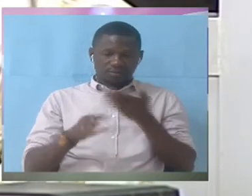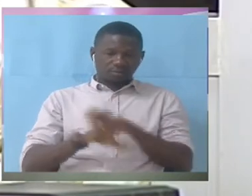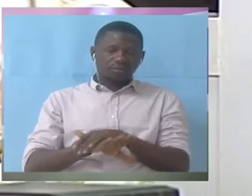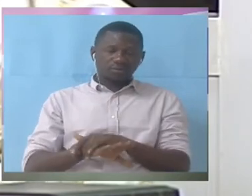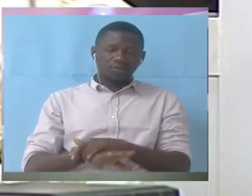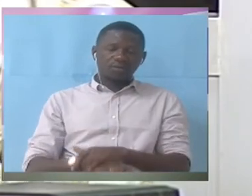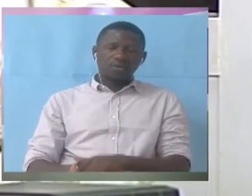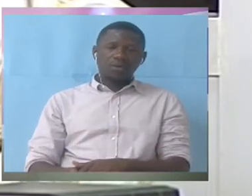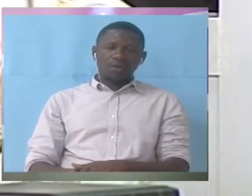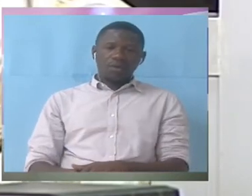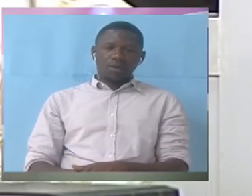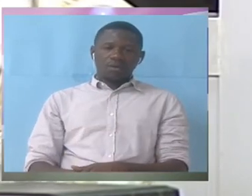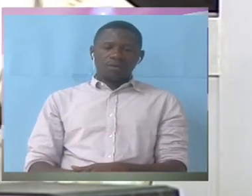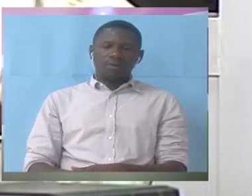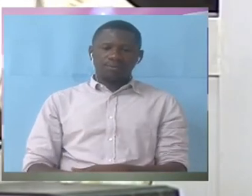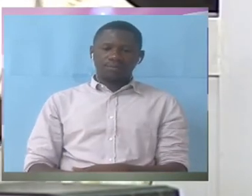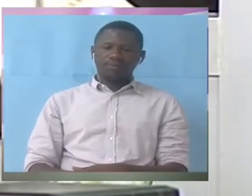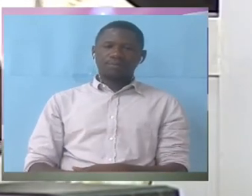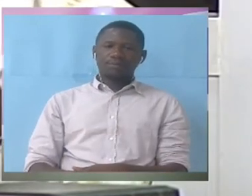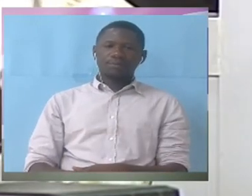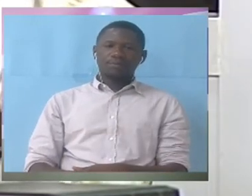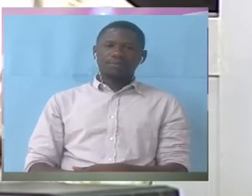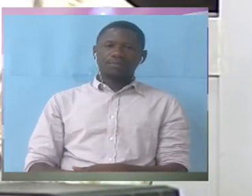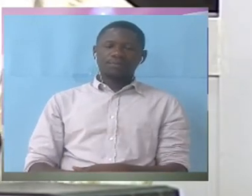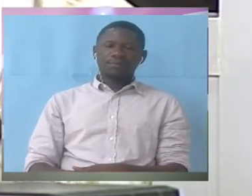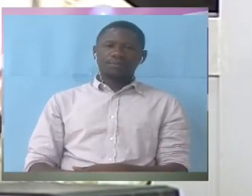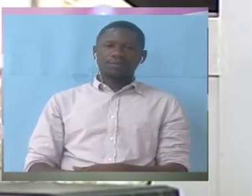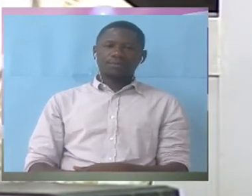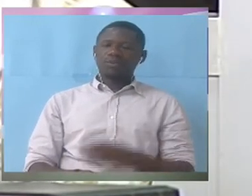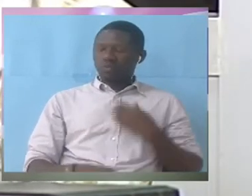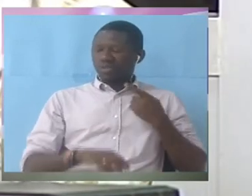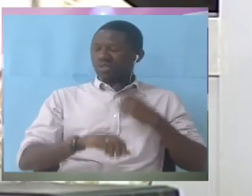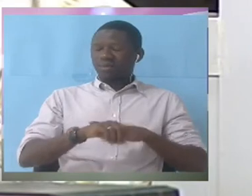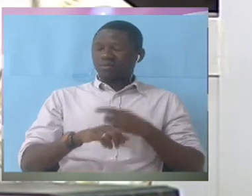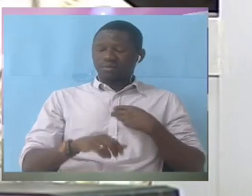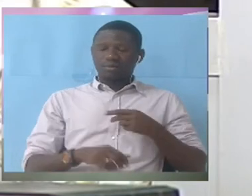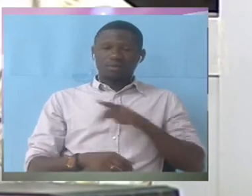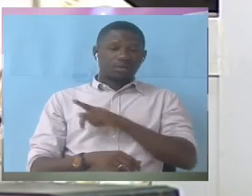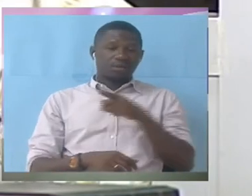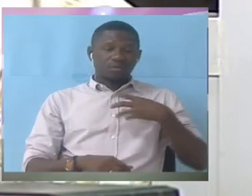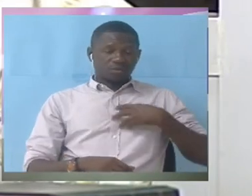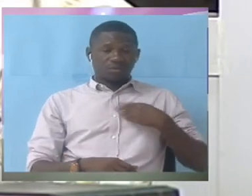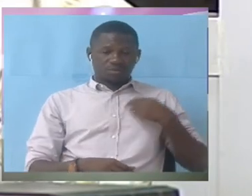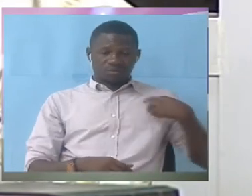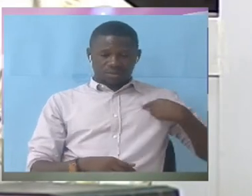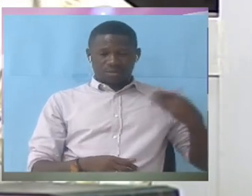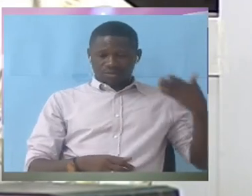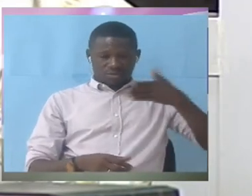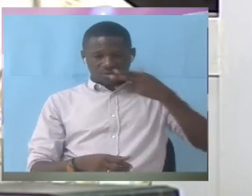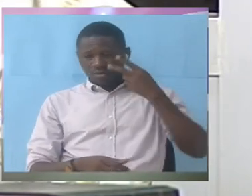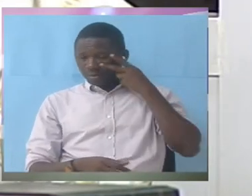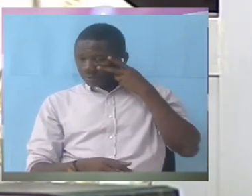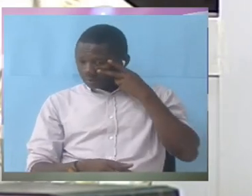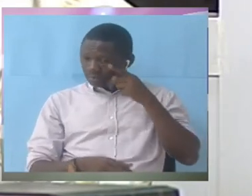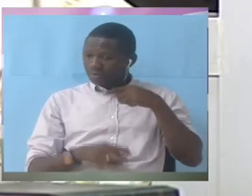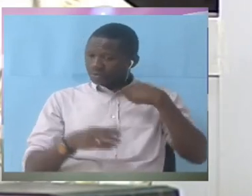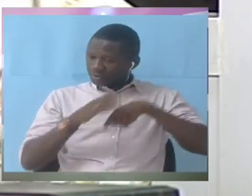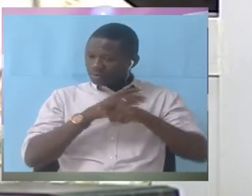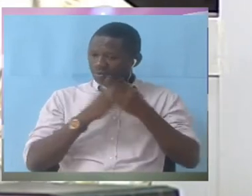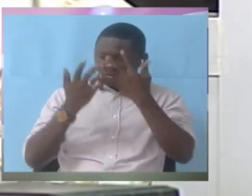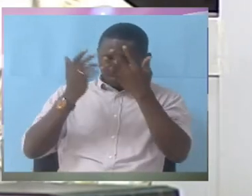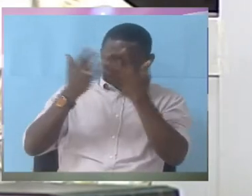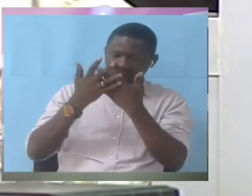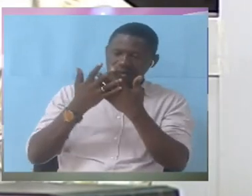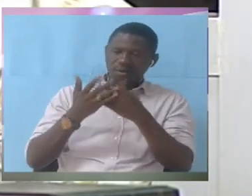At one point, they wanted me to go to his cell to look at him medically. Amone jamono jo xamne sa bëggoon nañ ma duggal ci bir cell bi pour sét